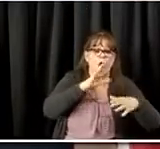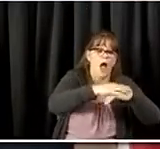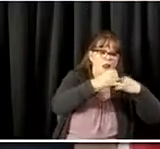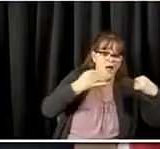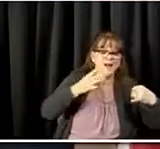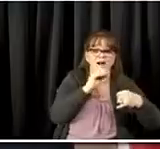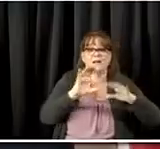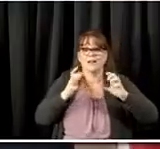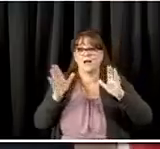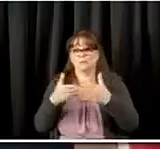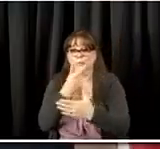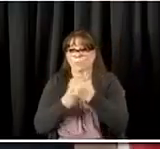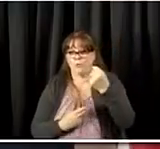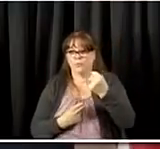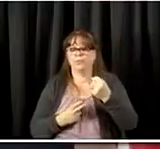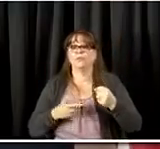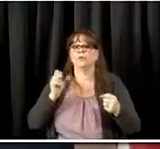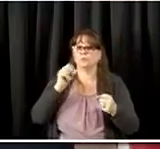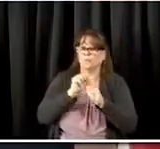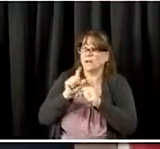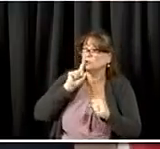will meet tomorrow.